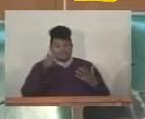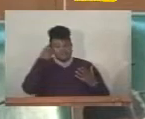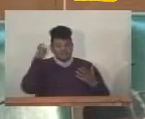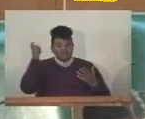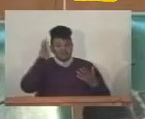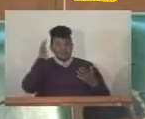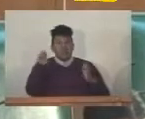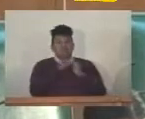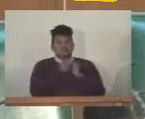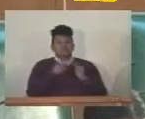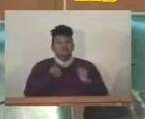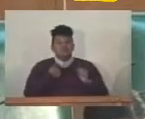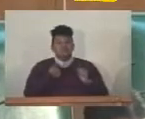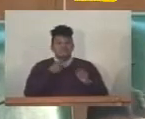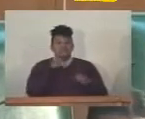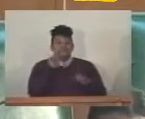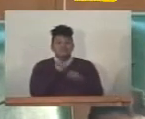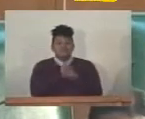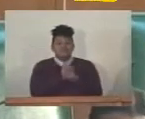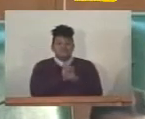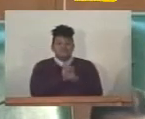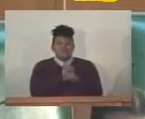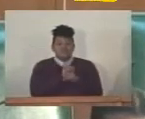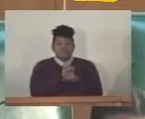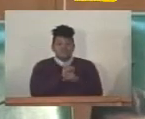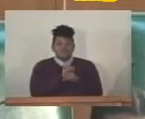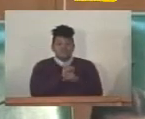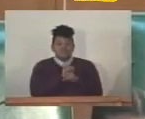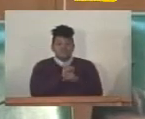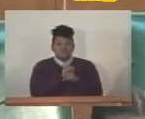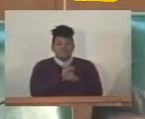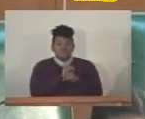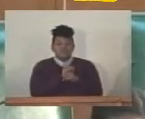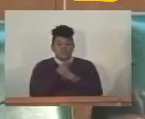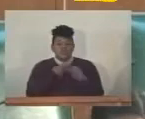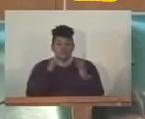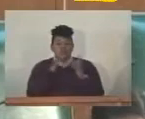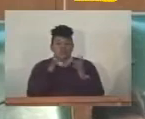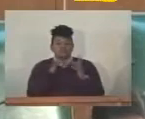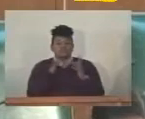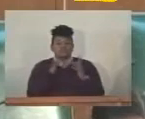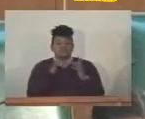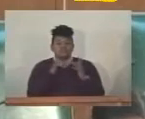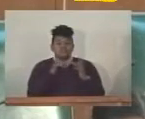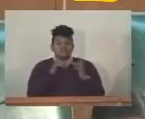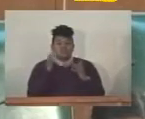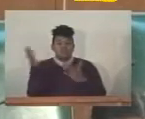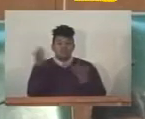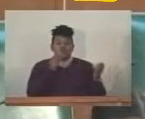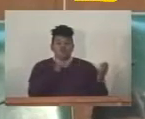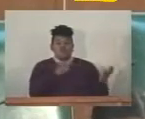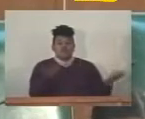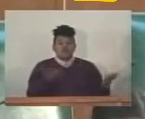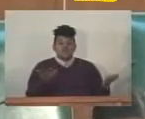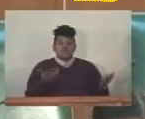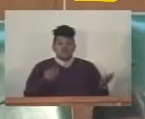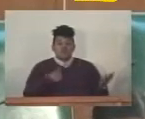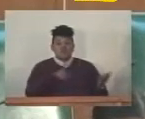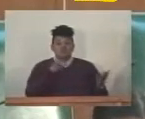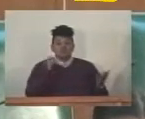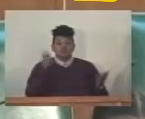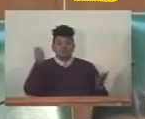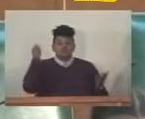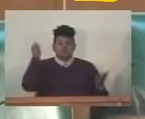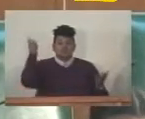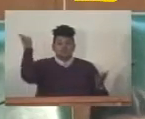will be with me to make sure that I am contacted and be brought back here. And we are just down the